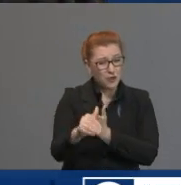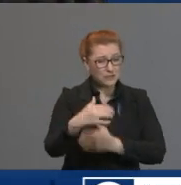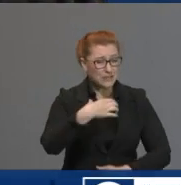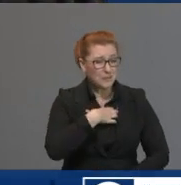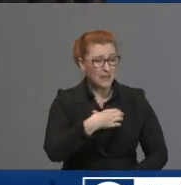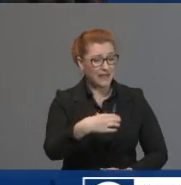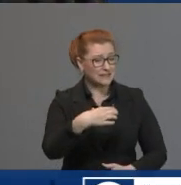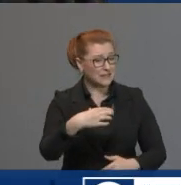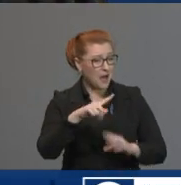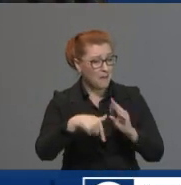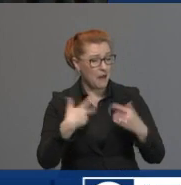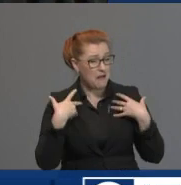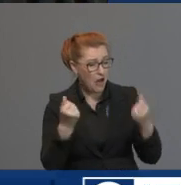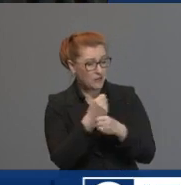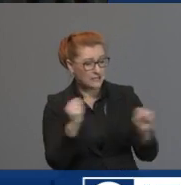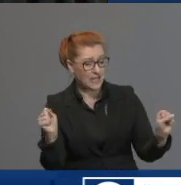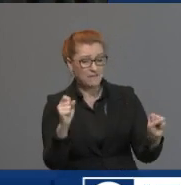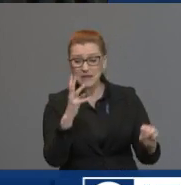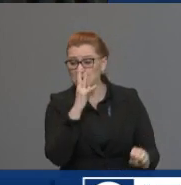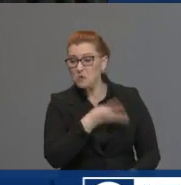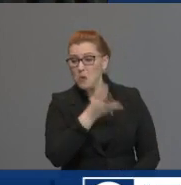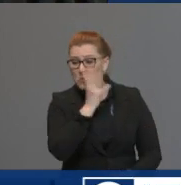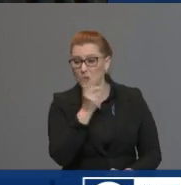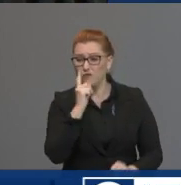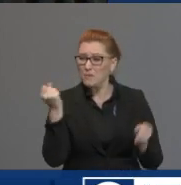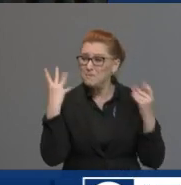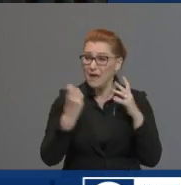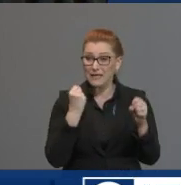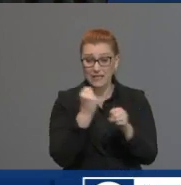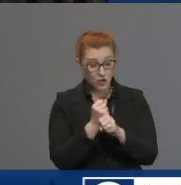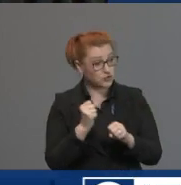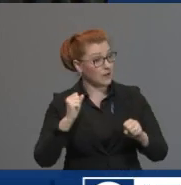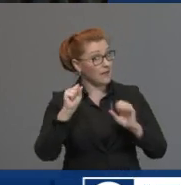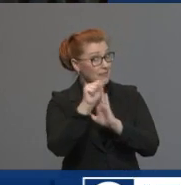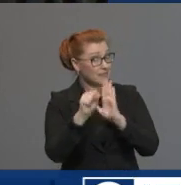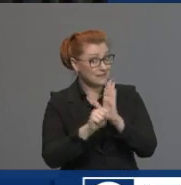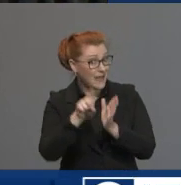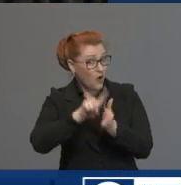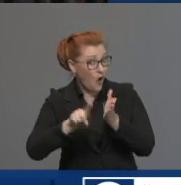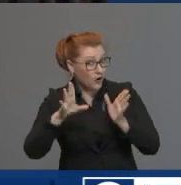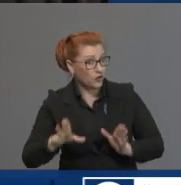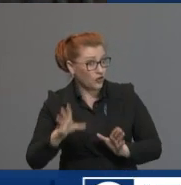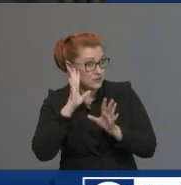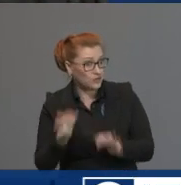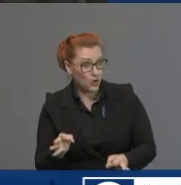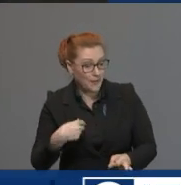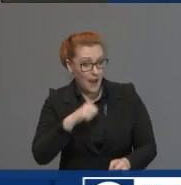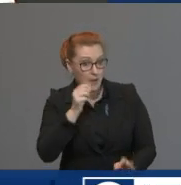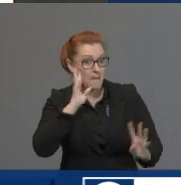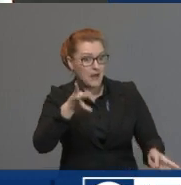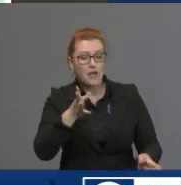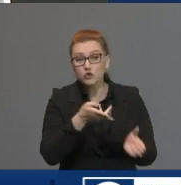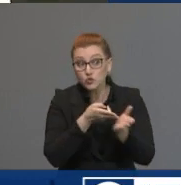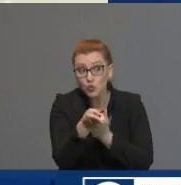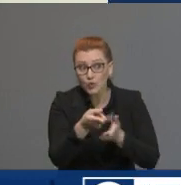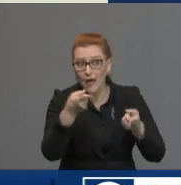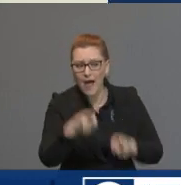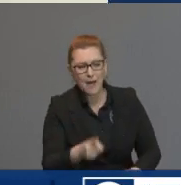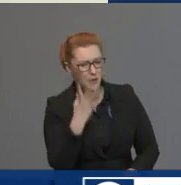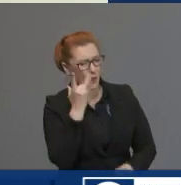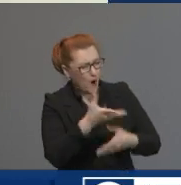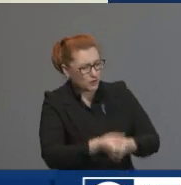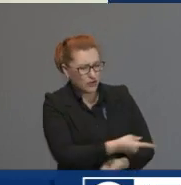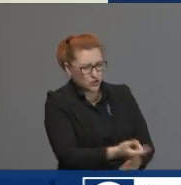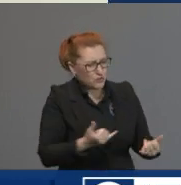about health and safety were ignored for years. Your state auditor determined that. I'm not making that up. That's truth. That happened. Why should